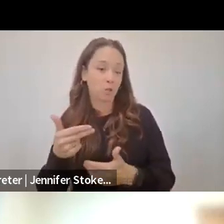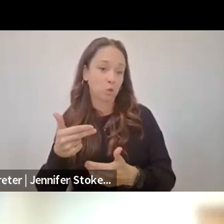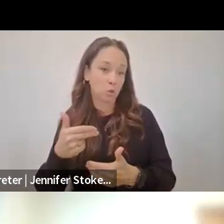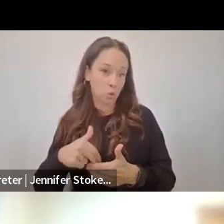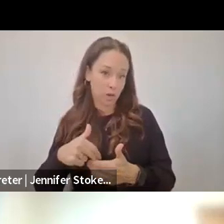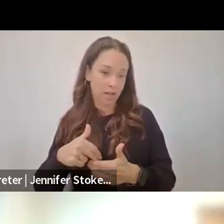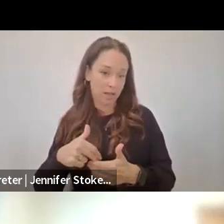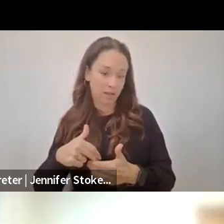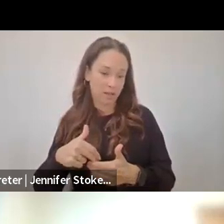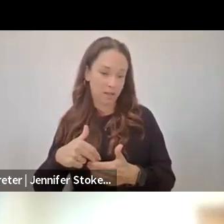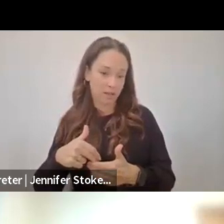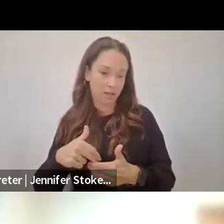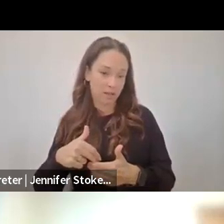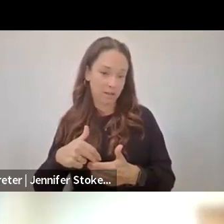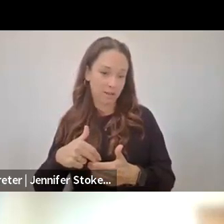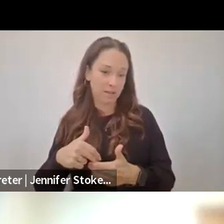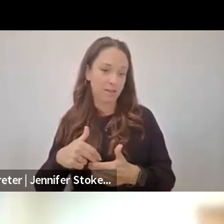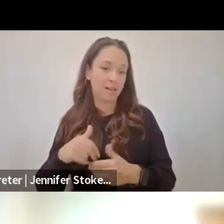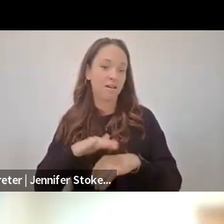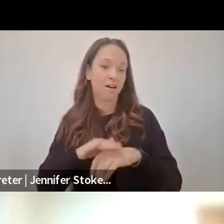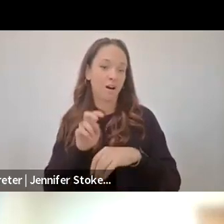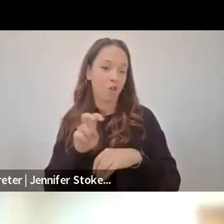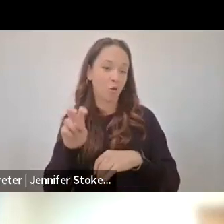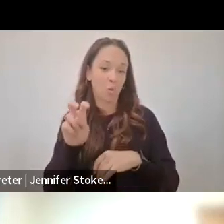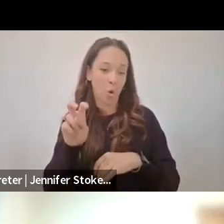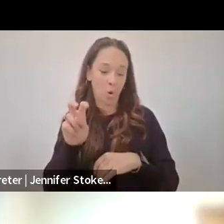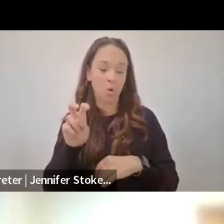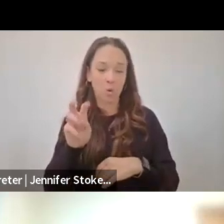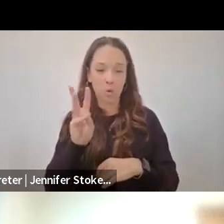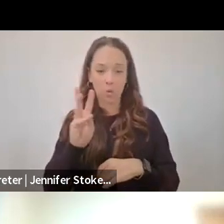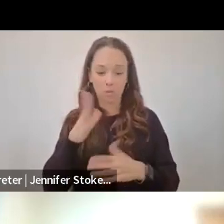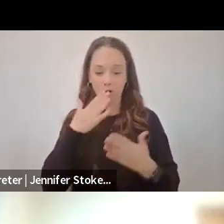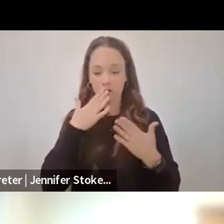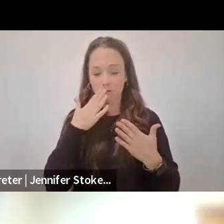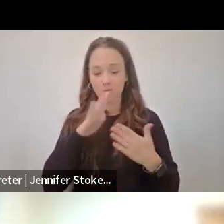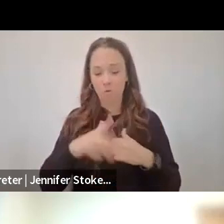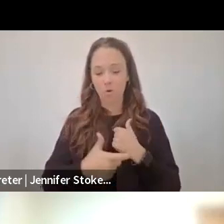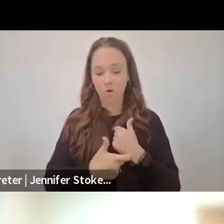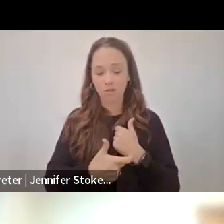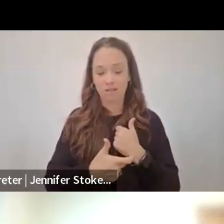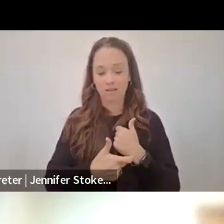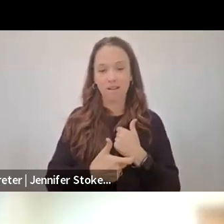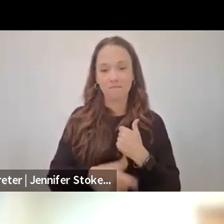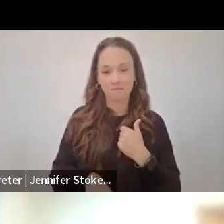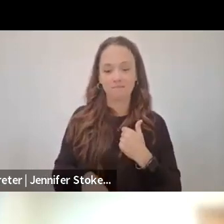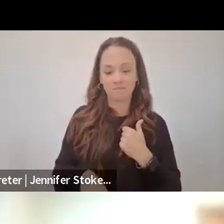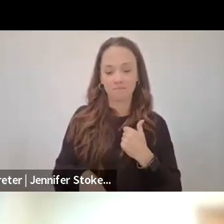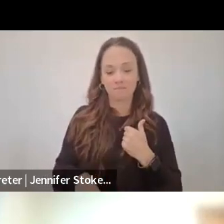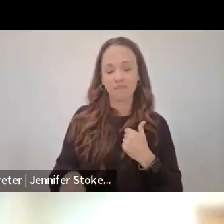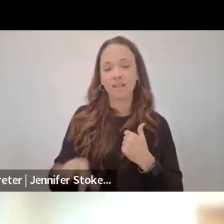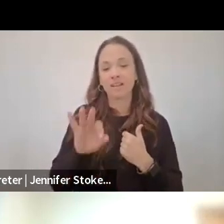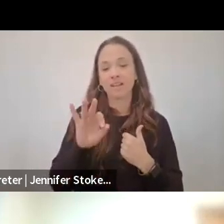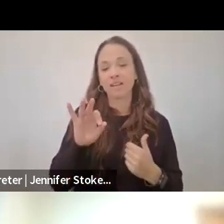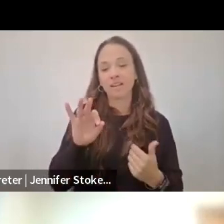the On the Road webinar, we thank you for your time, and please feel free to stay in touch with